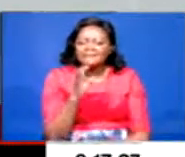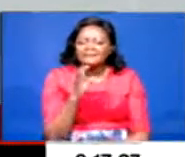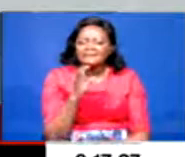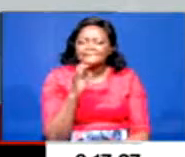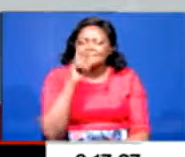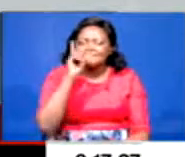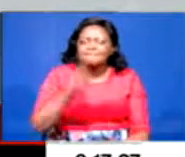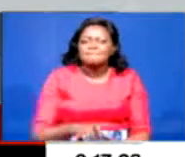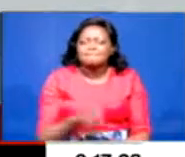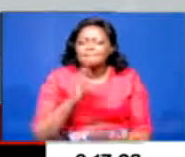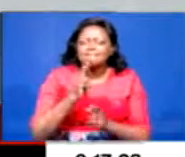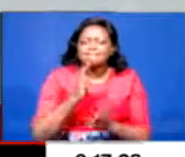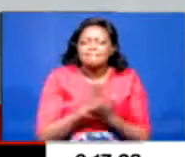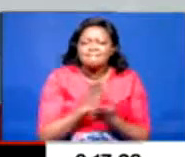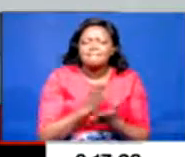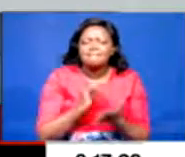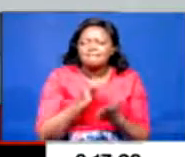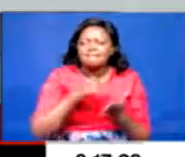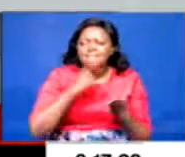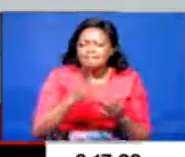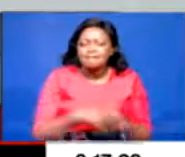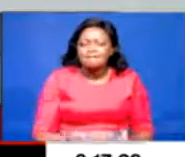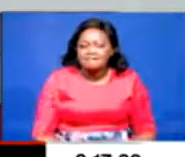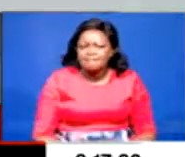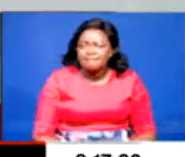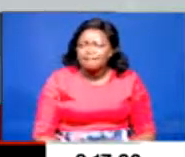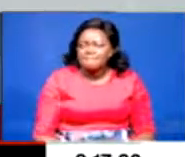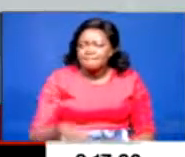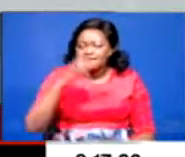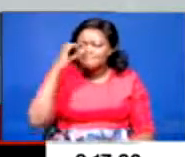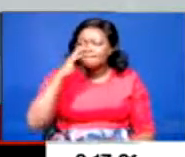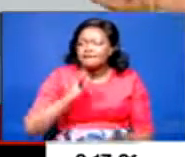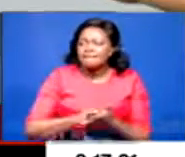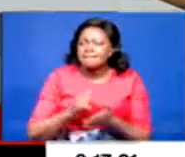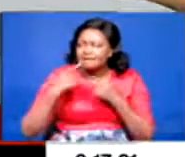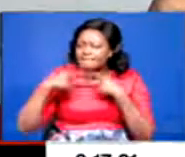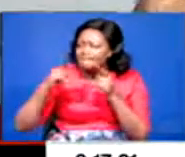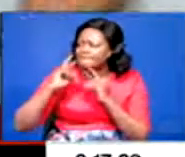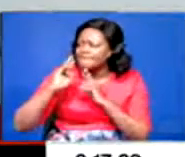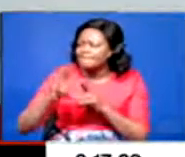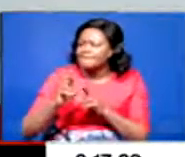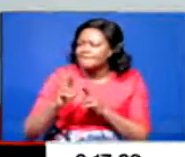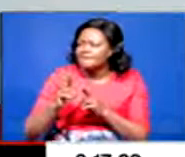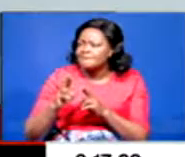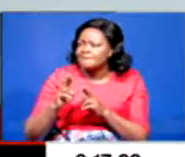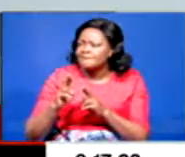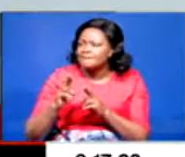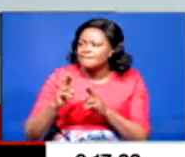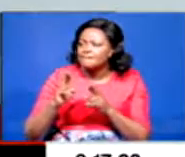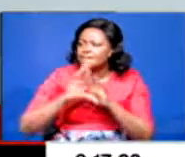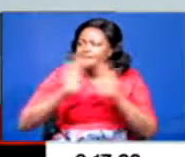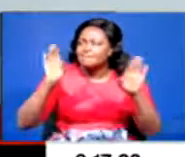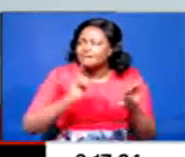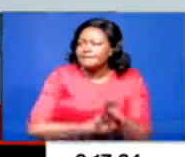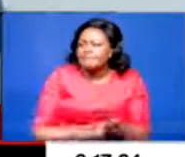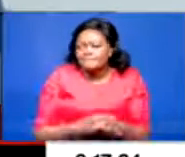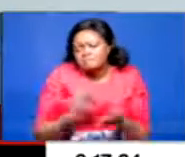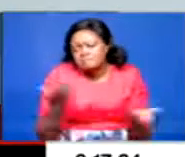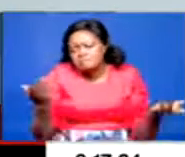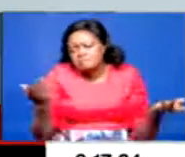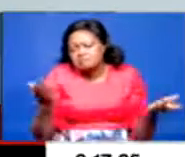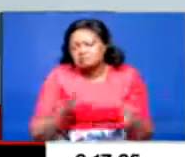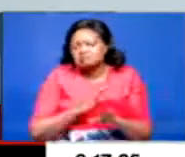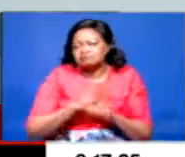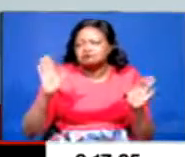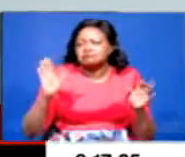real results, if that's what they're saying. So, but remember, Chebukati said that he's going to announce the results mchana peupe. That's according to him. Yes, broad daylight. Yes. There are no